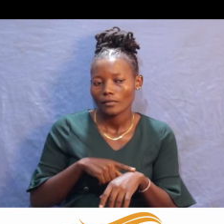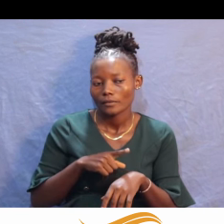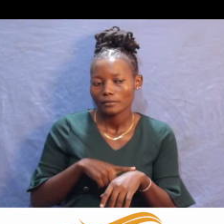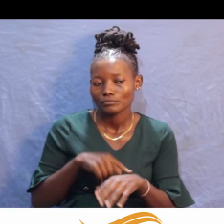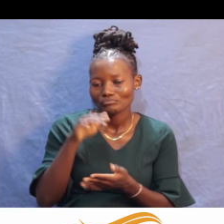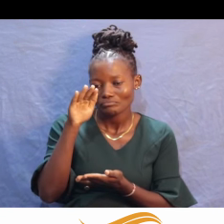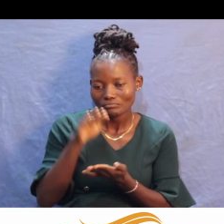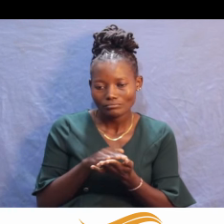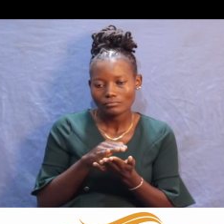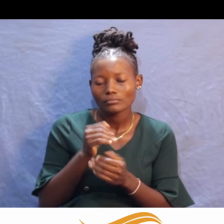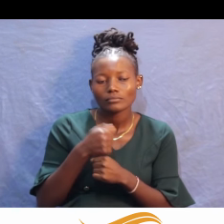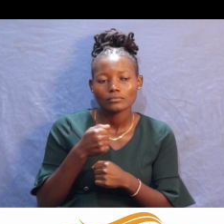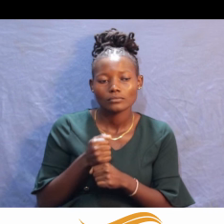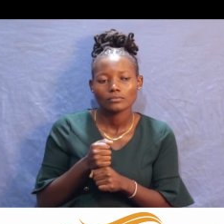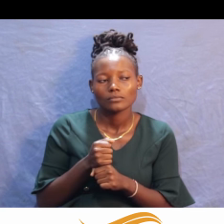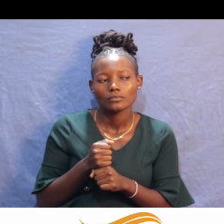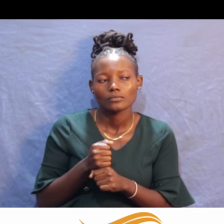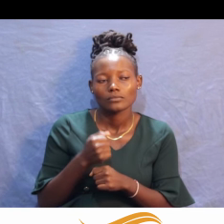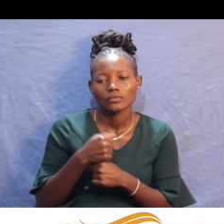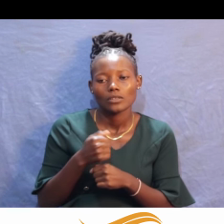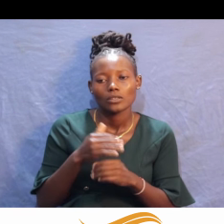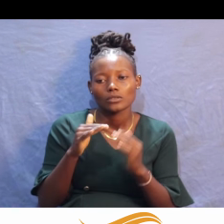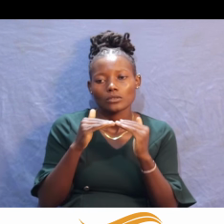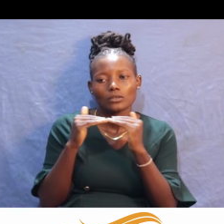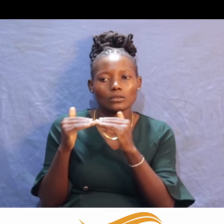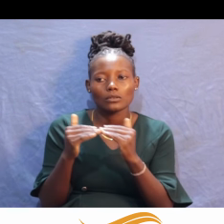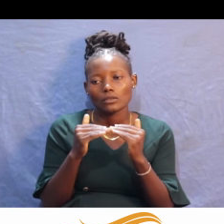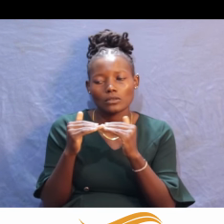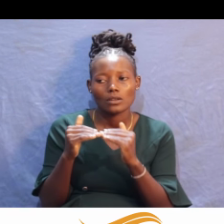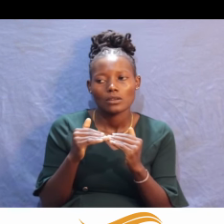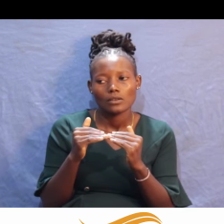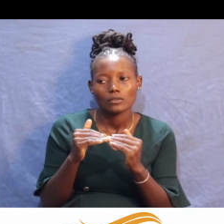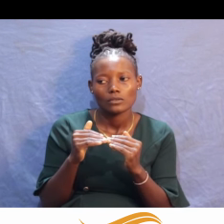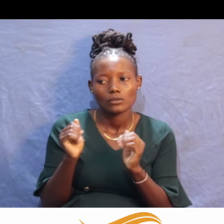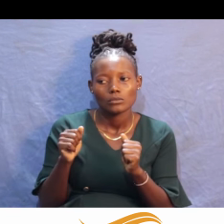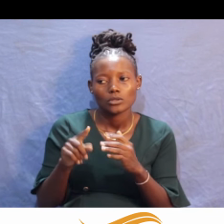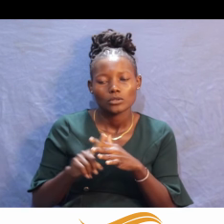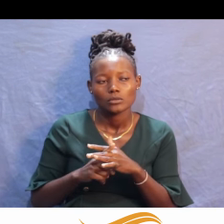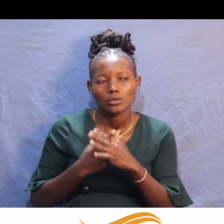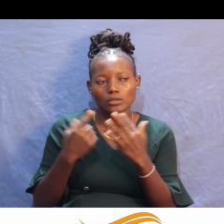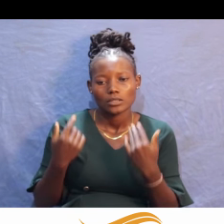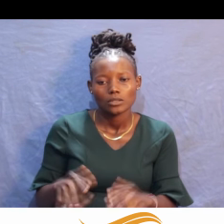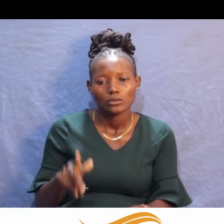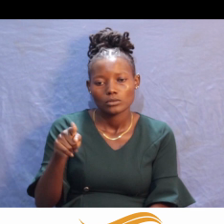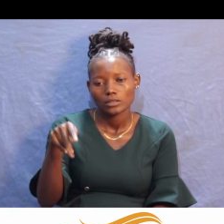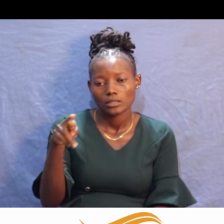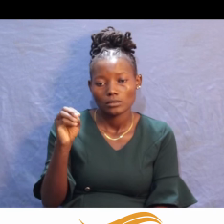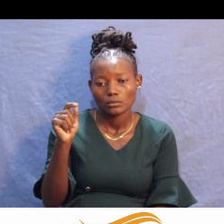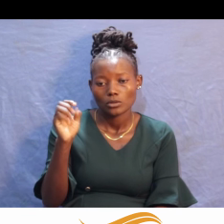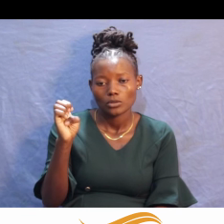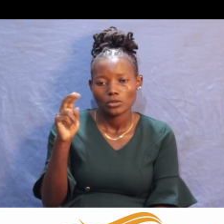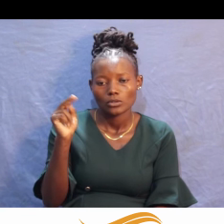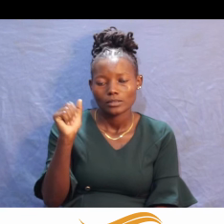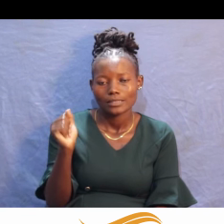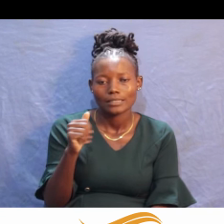work, you work to your maximum level, you're going to start burning protein. Again,